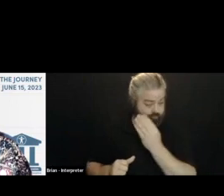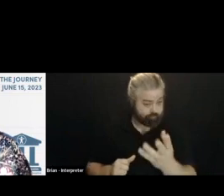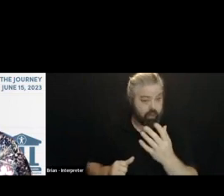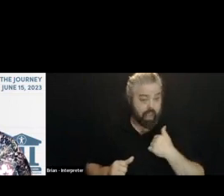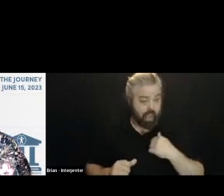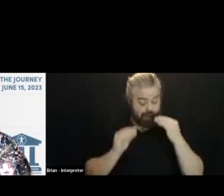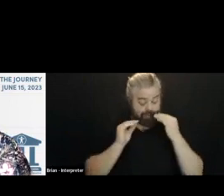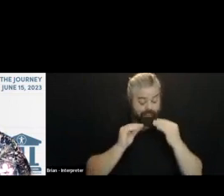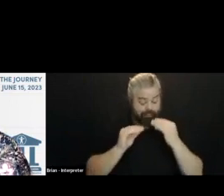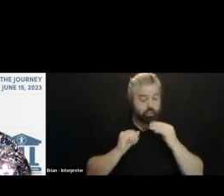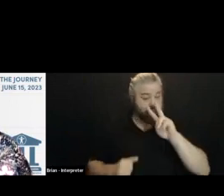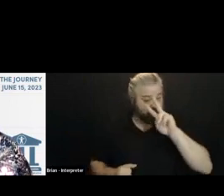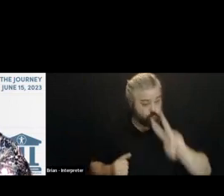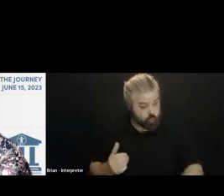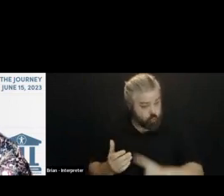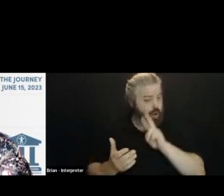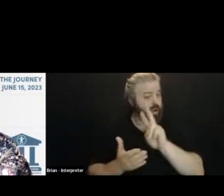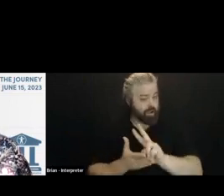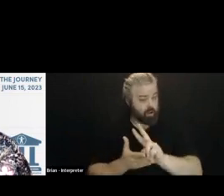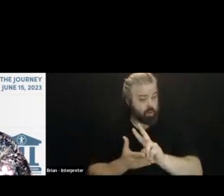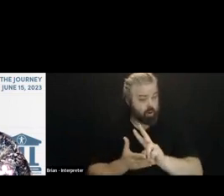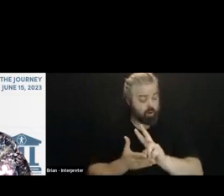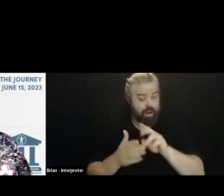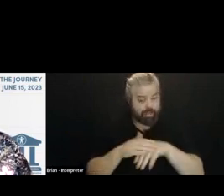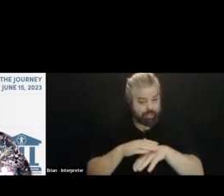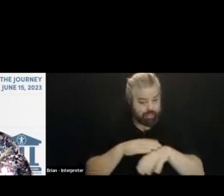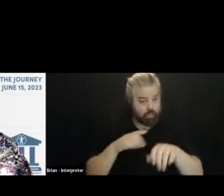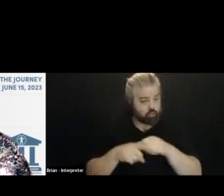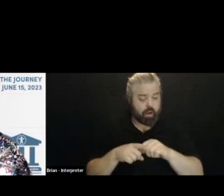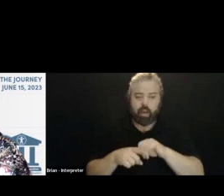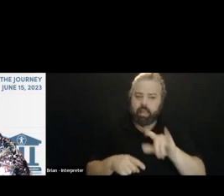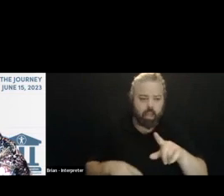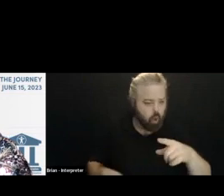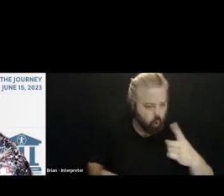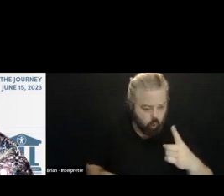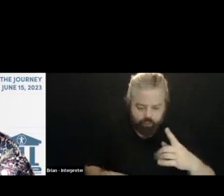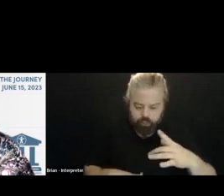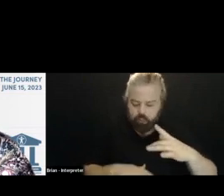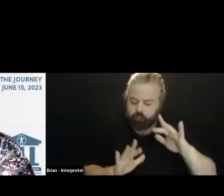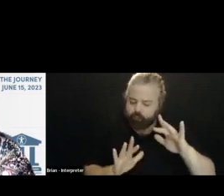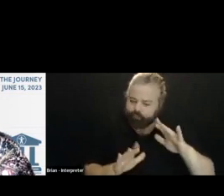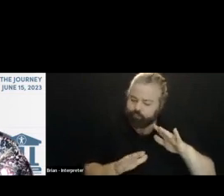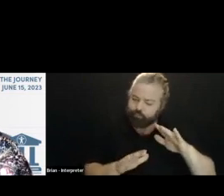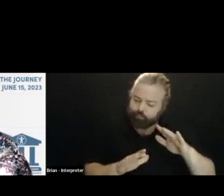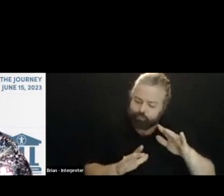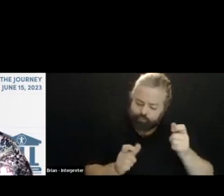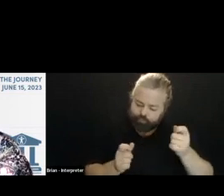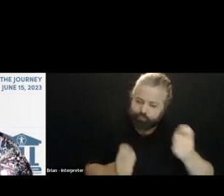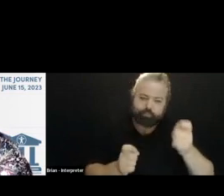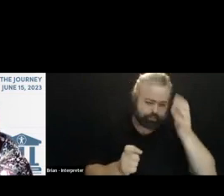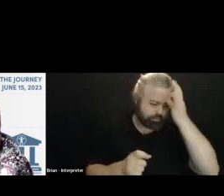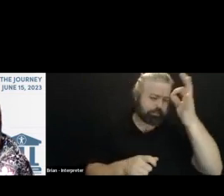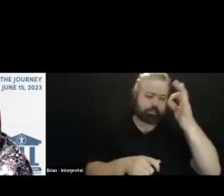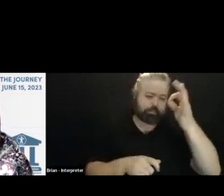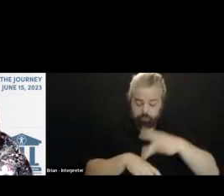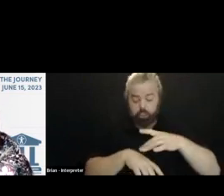PDF accessibility training that only scratches the surface of how to make a PDF accessible. So